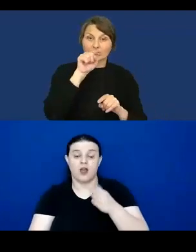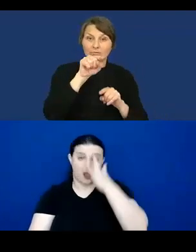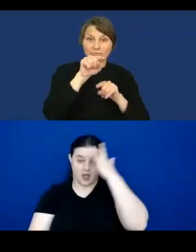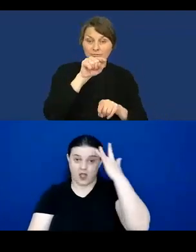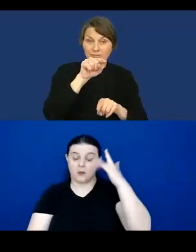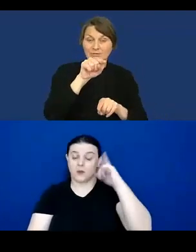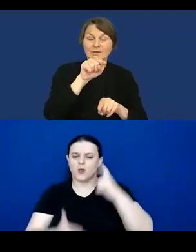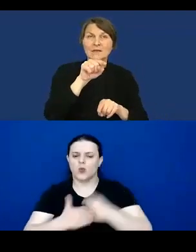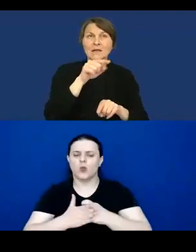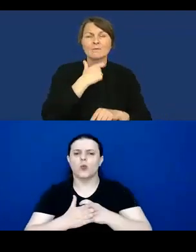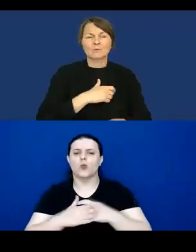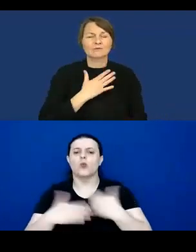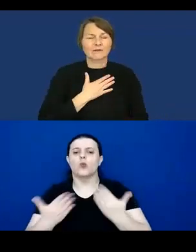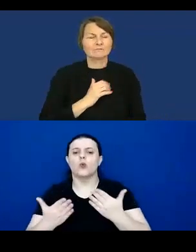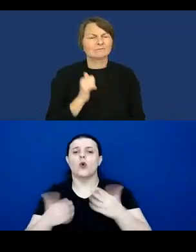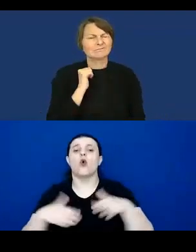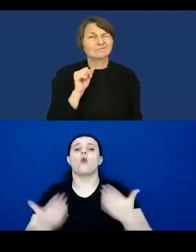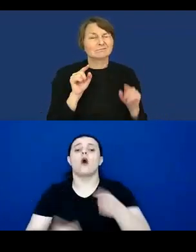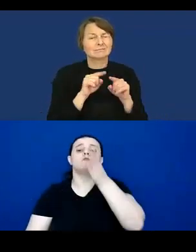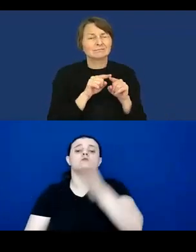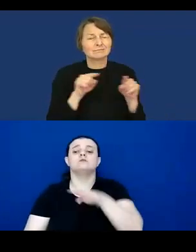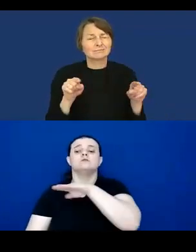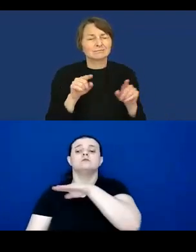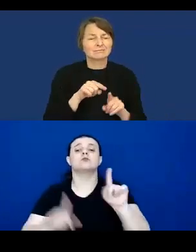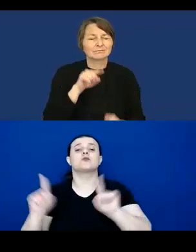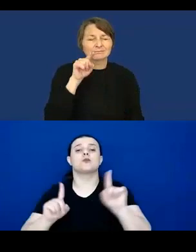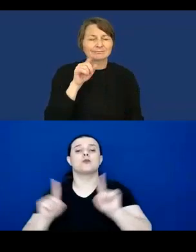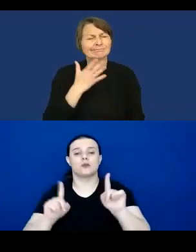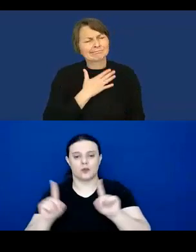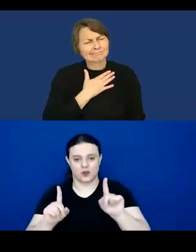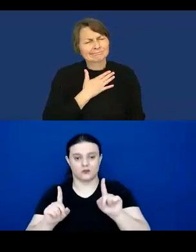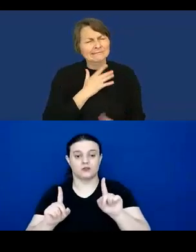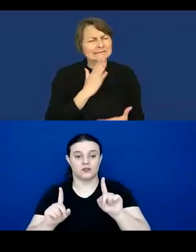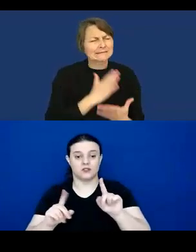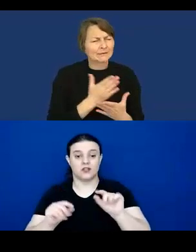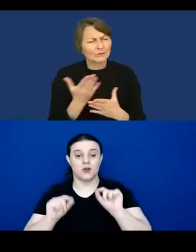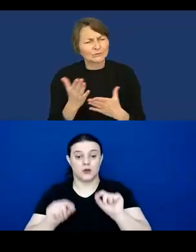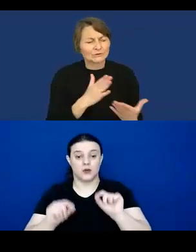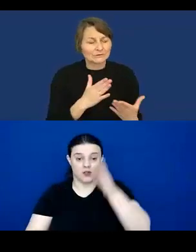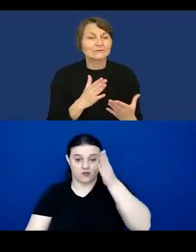is it horizontal or vertical, then for the vertical distance to be